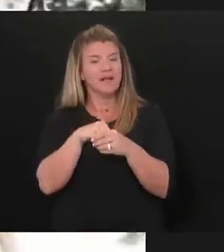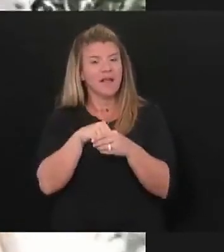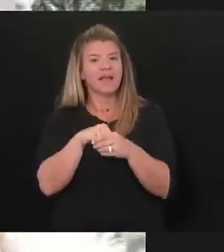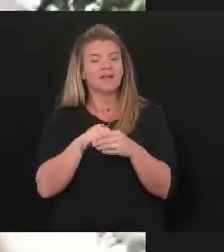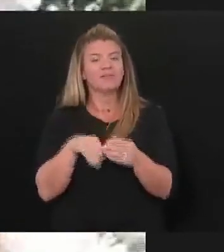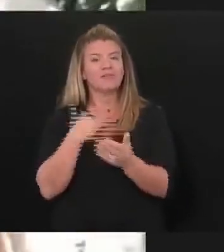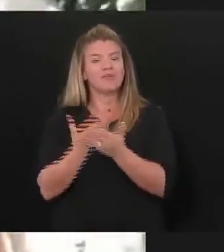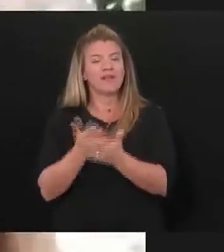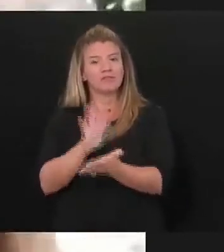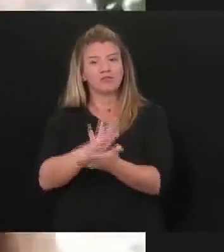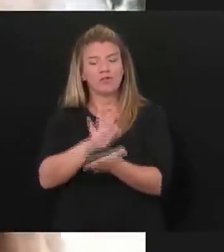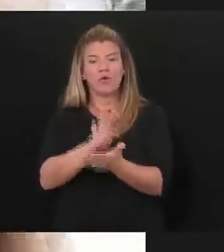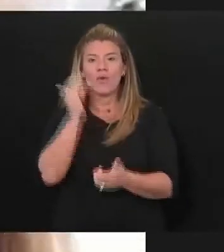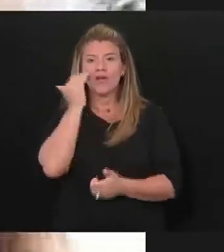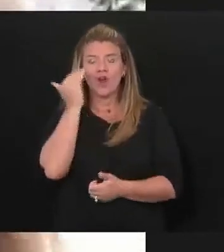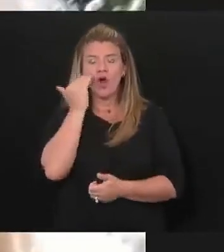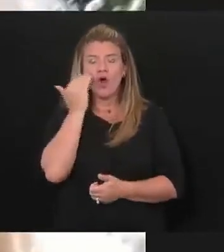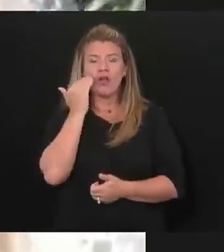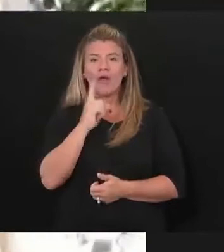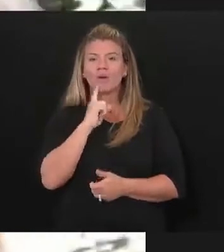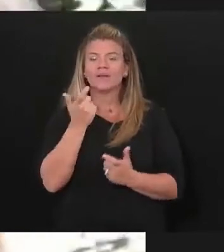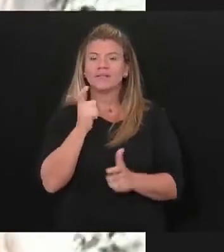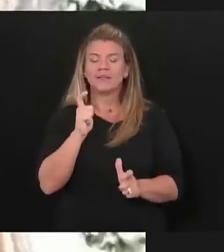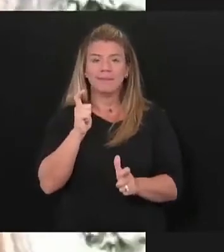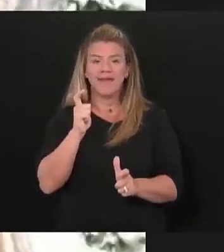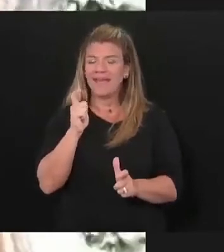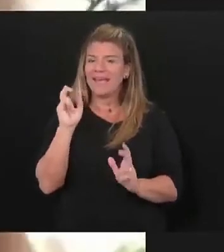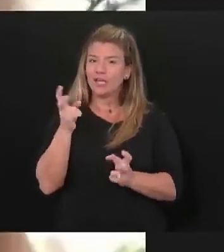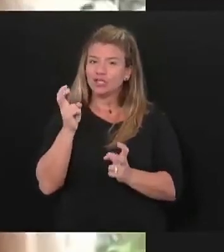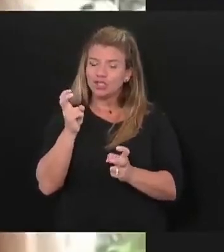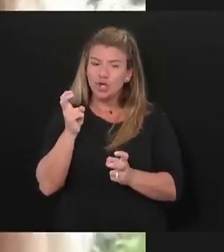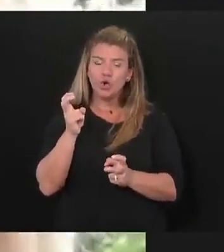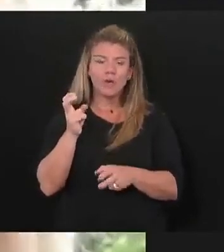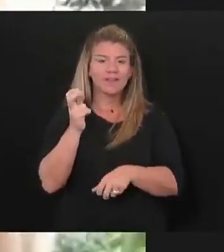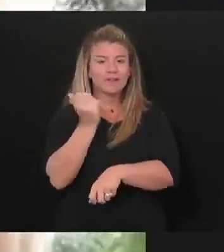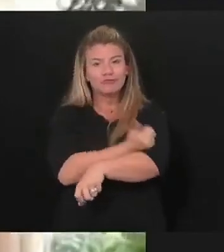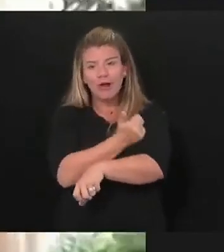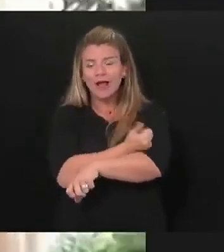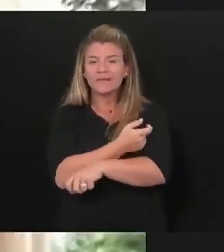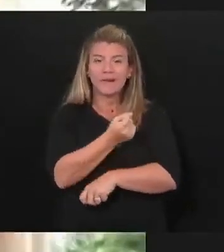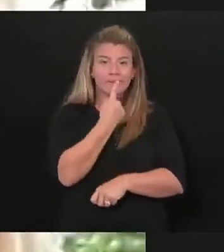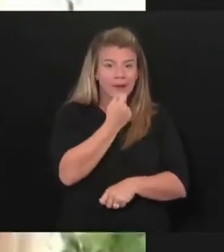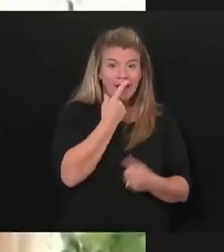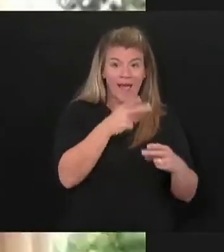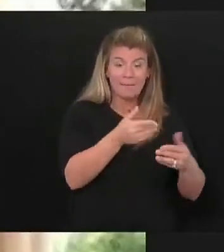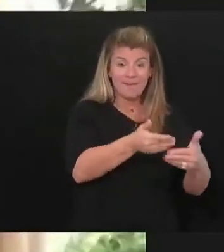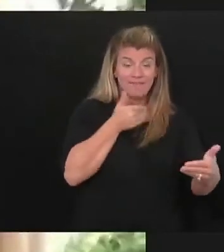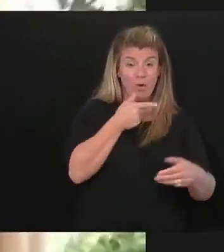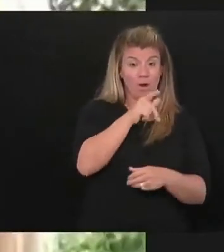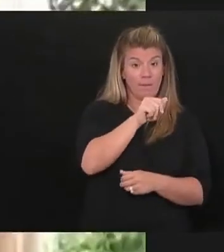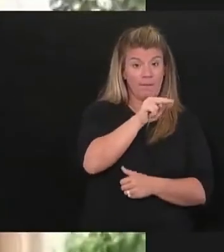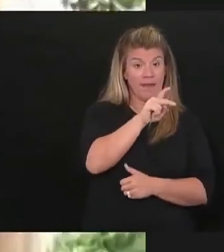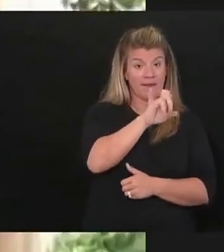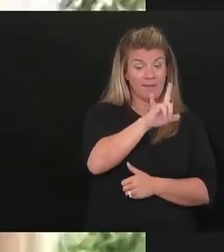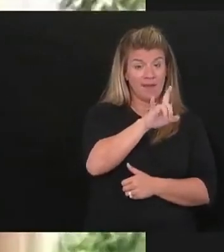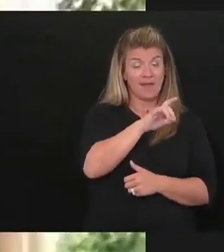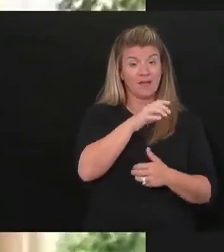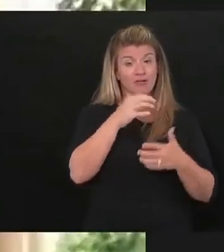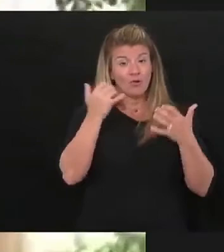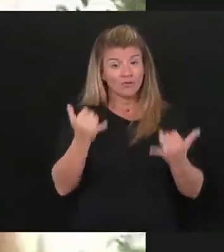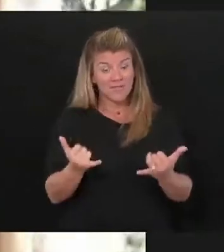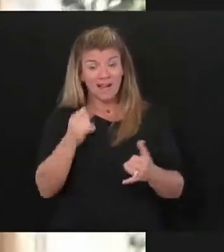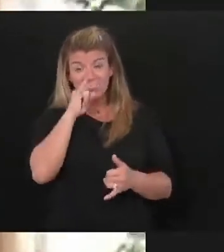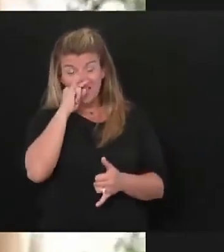We know that there was a huge problem because of the opioid crisis prior to the pandemic. So with kids home alone and